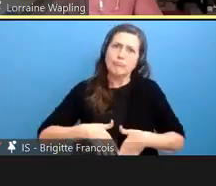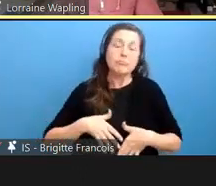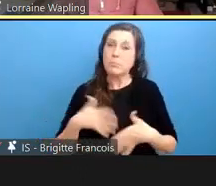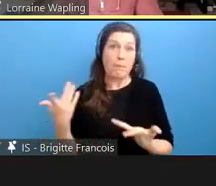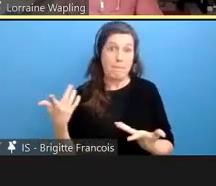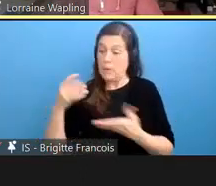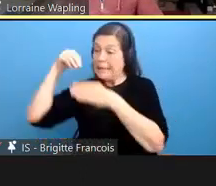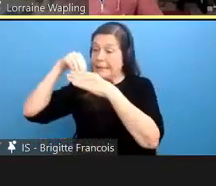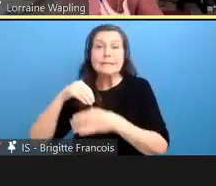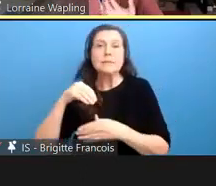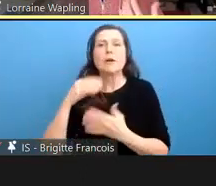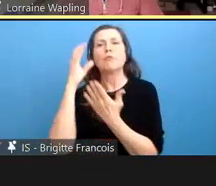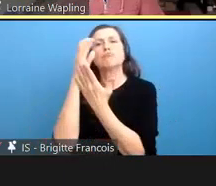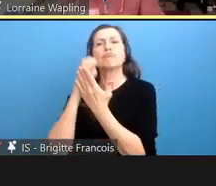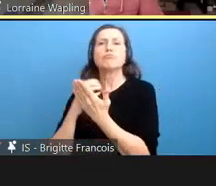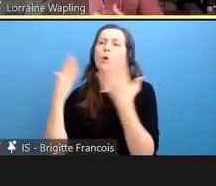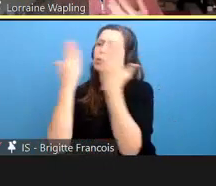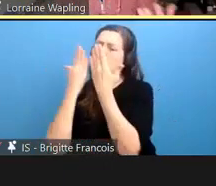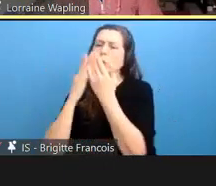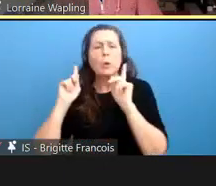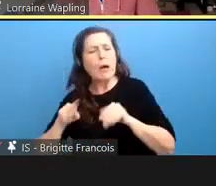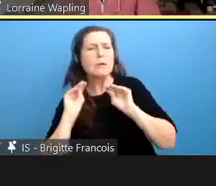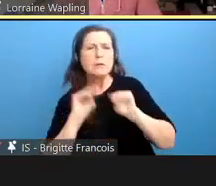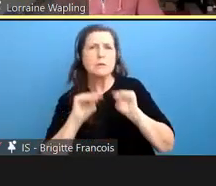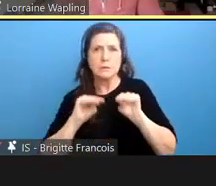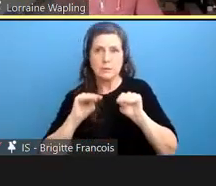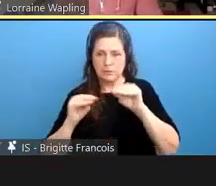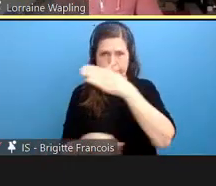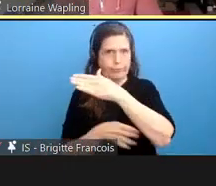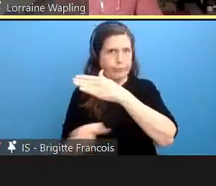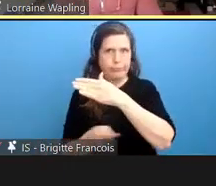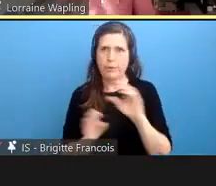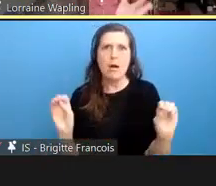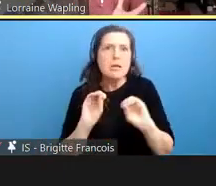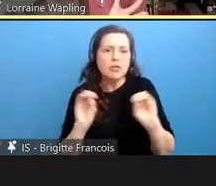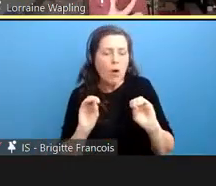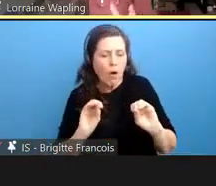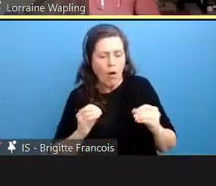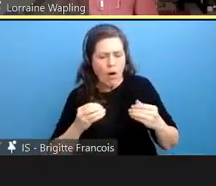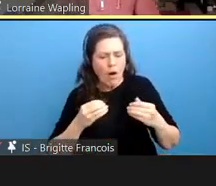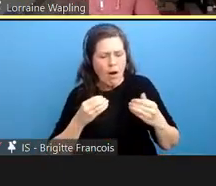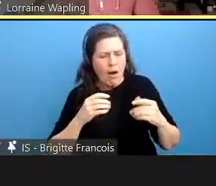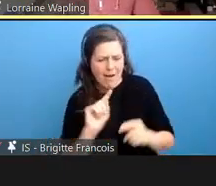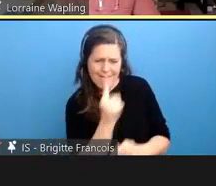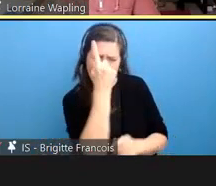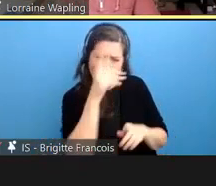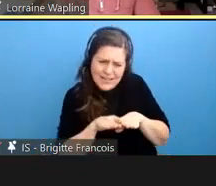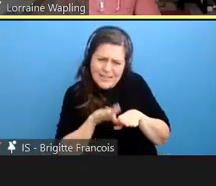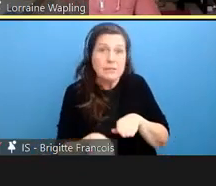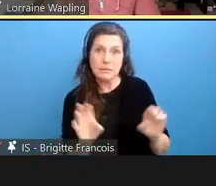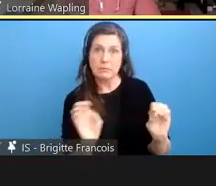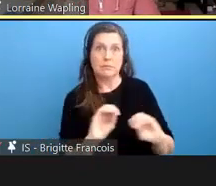is helping them to socialize and learn about the wider world. So altogether, this kind of lack of